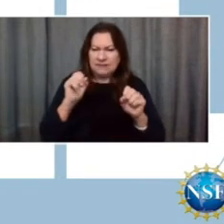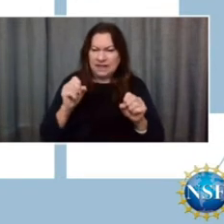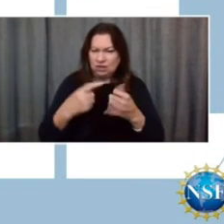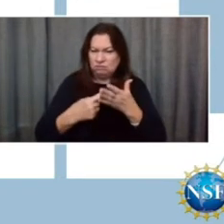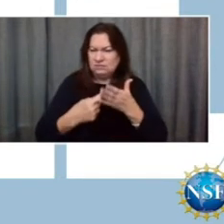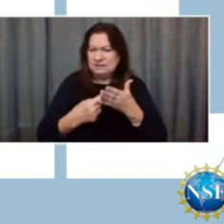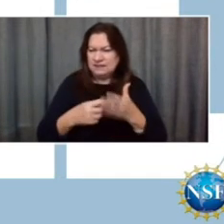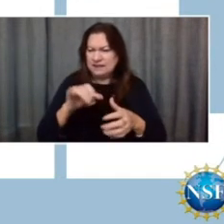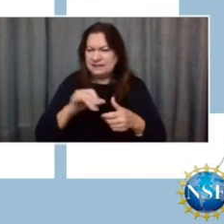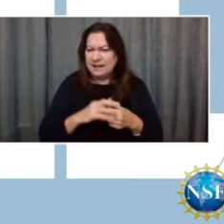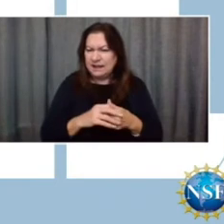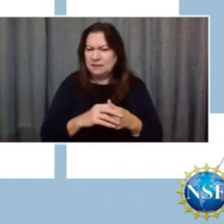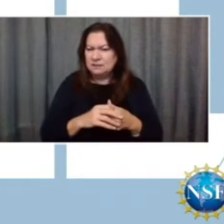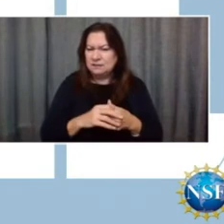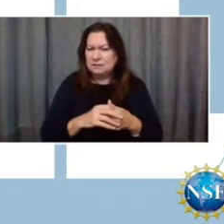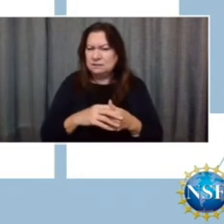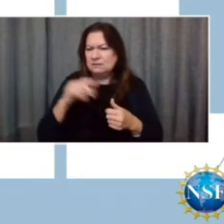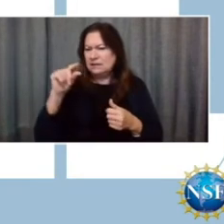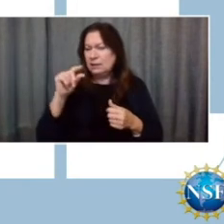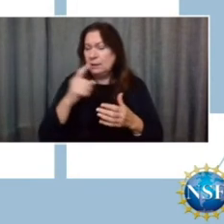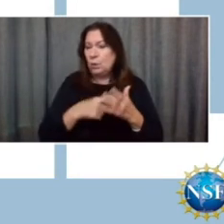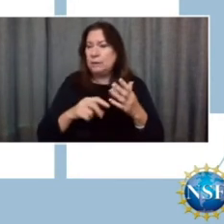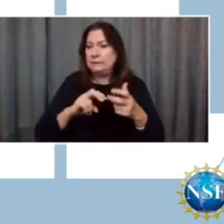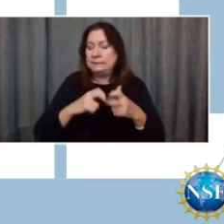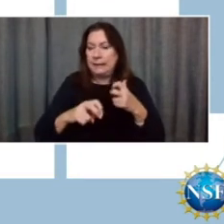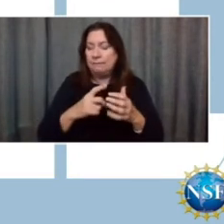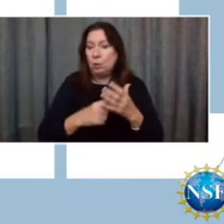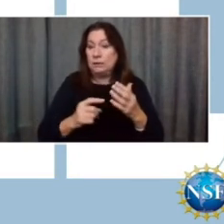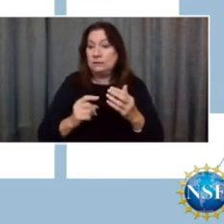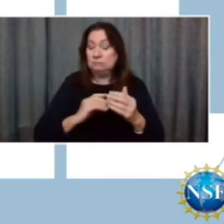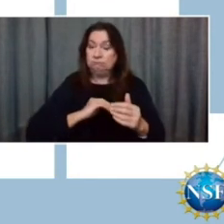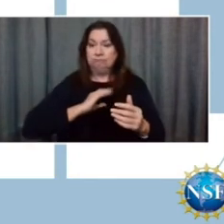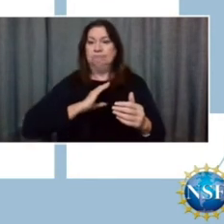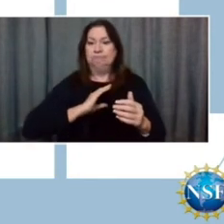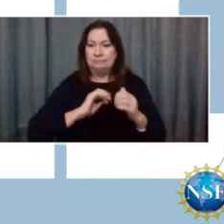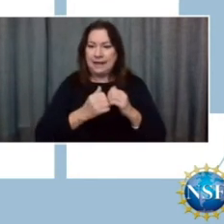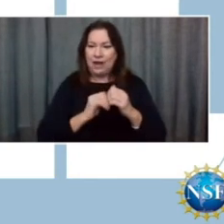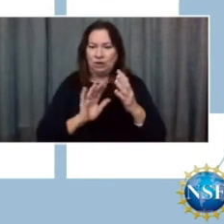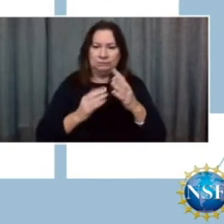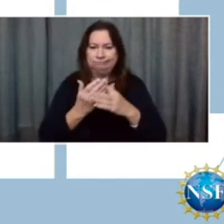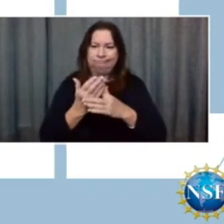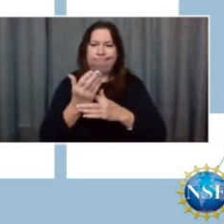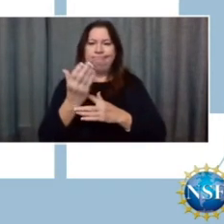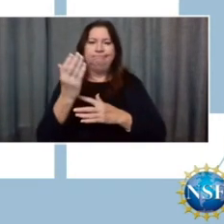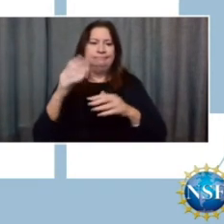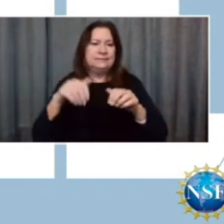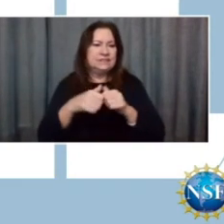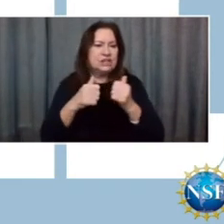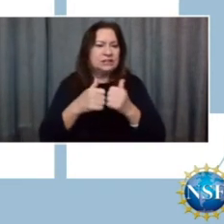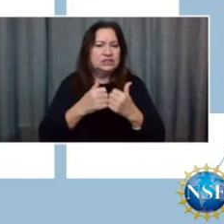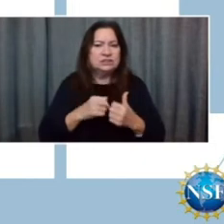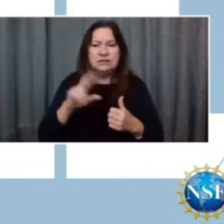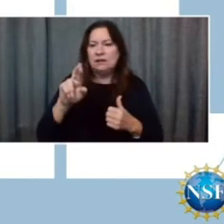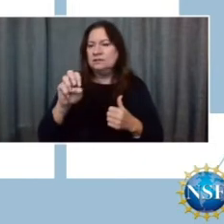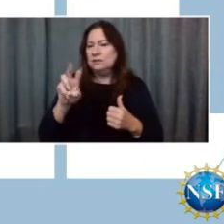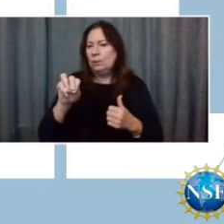that, what's been difficult and what's been rewarding, and how you're navigating the challenges.